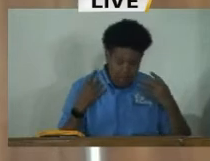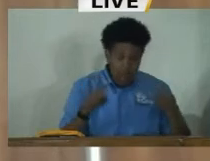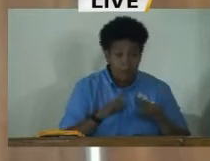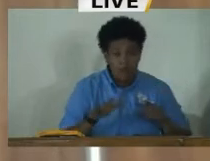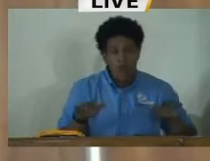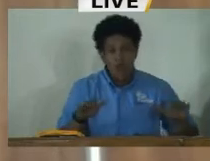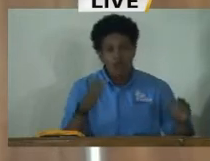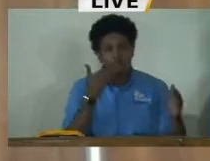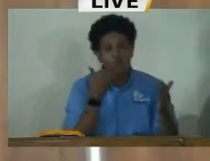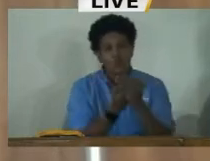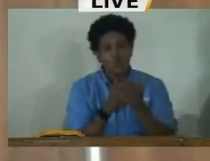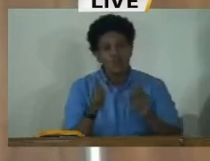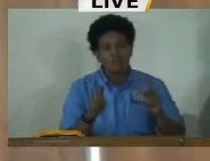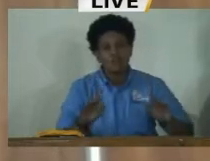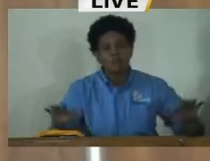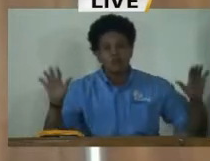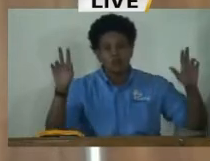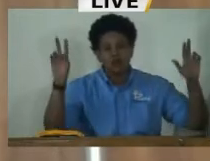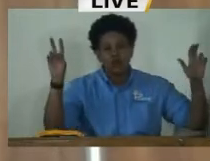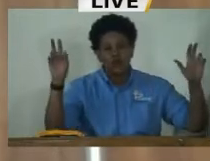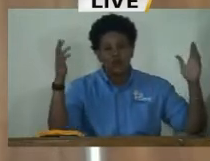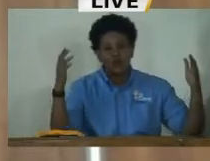for the greater good. End of quote.